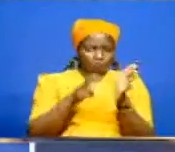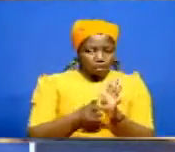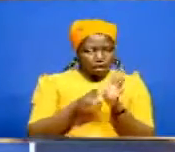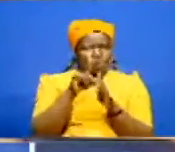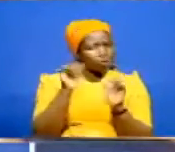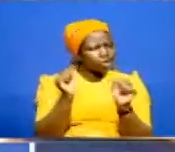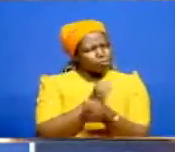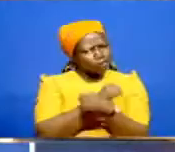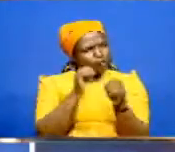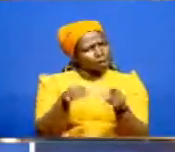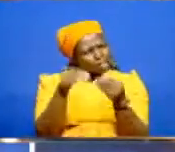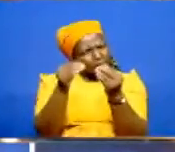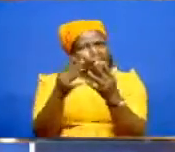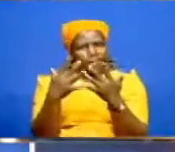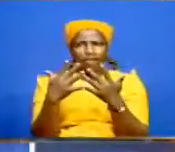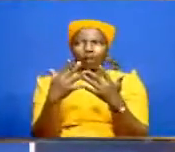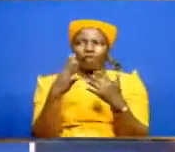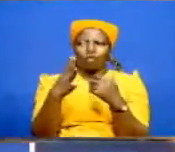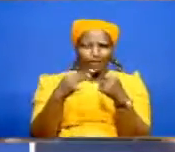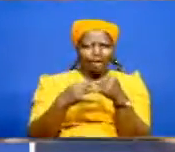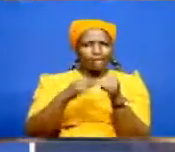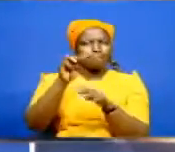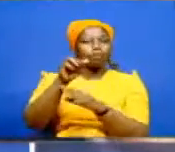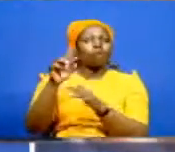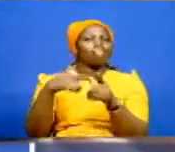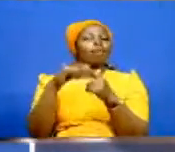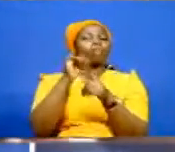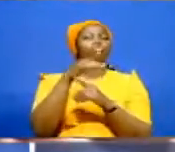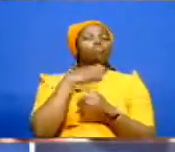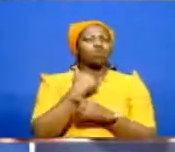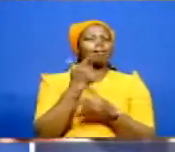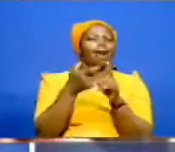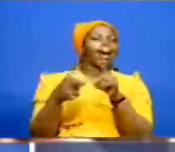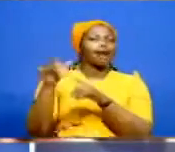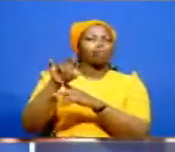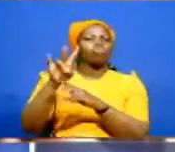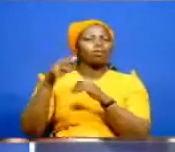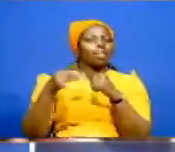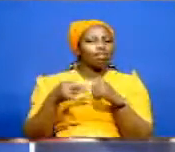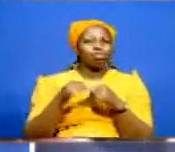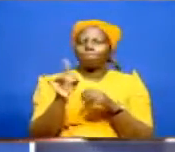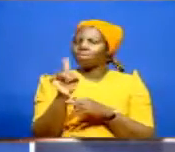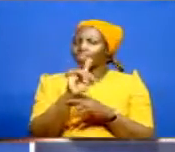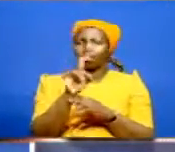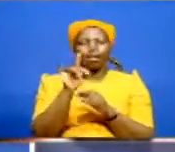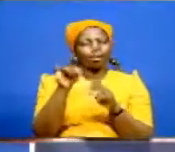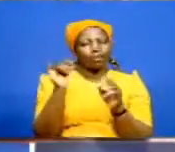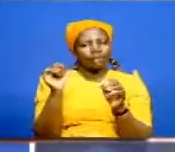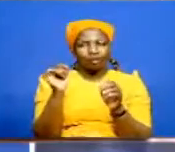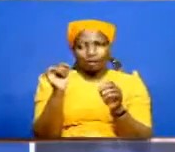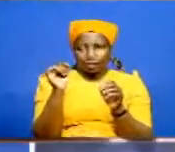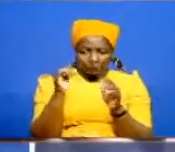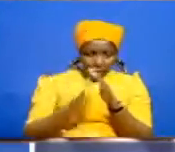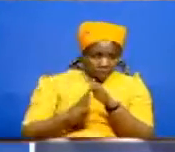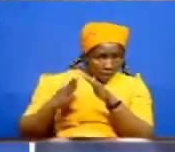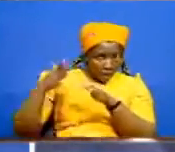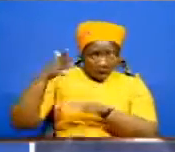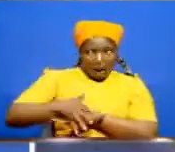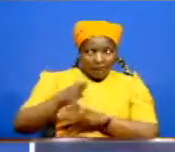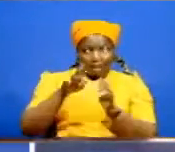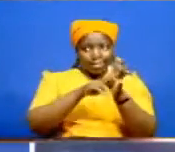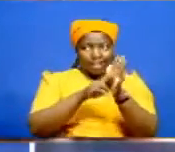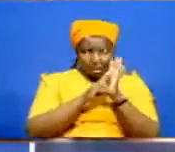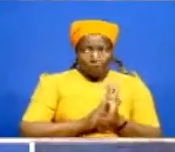ni milioni 48, alafu wewe unataka juu yake 28. That would definitely inaenda beyond the